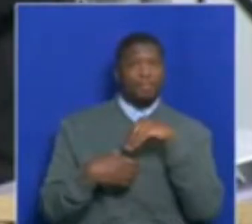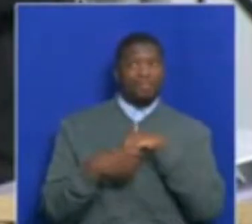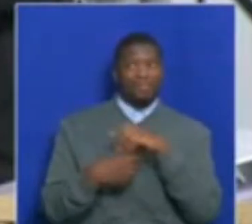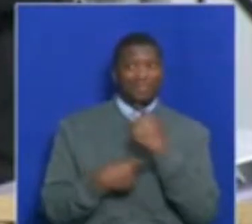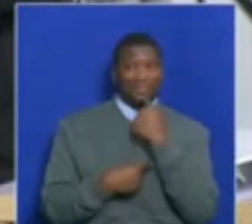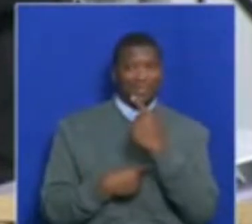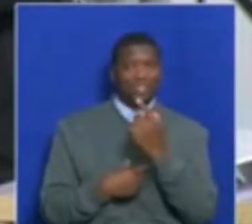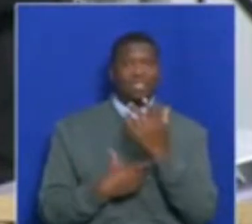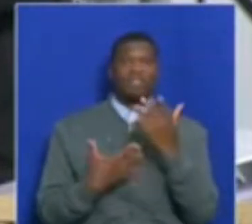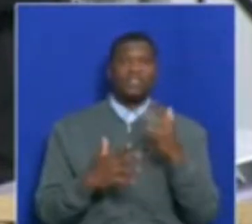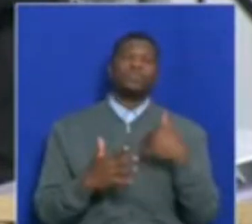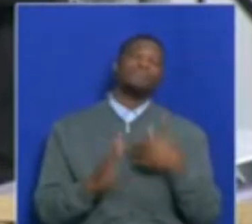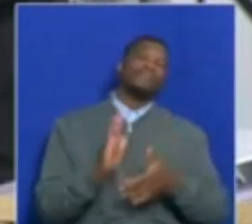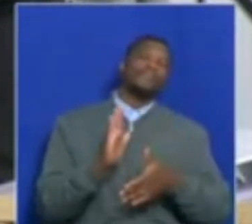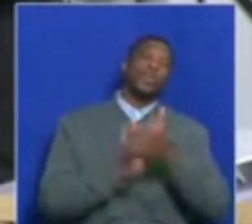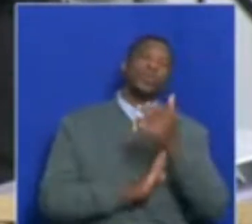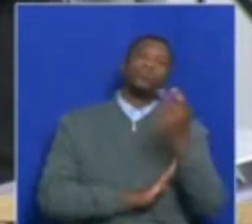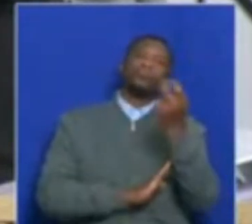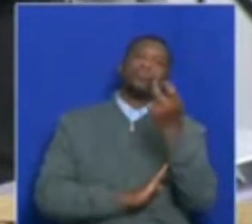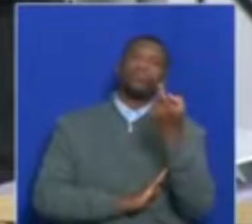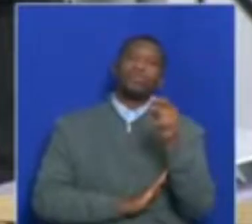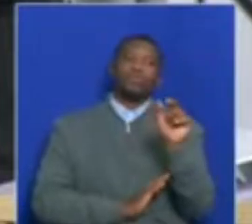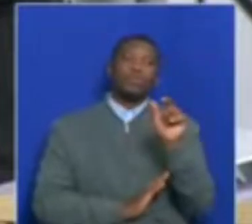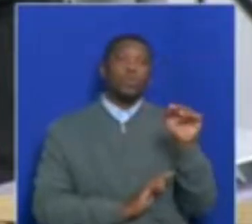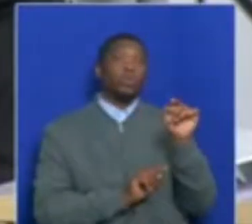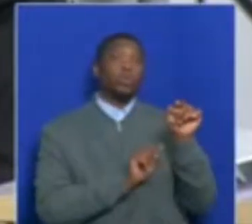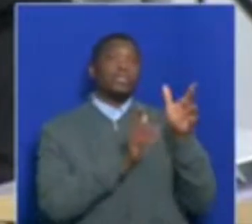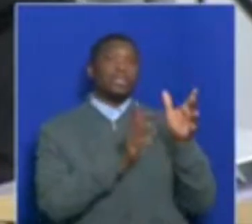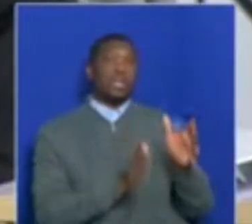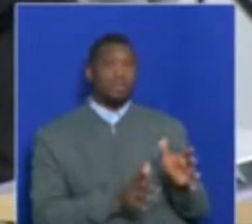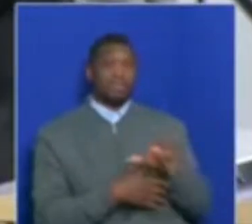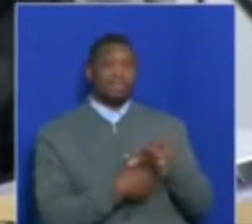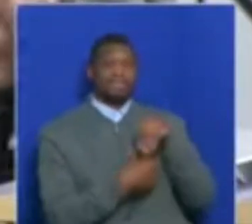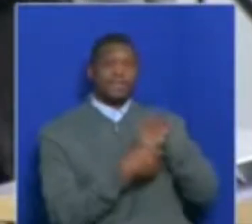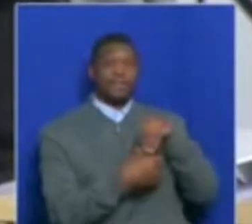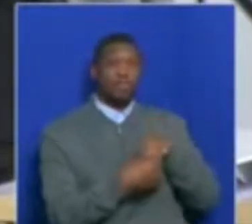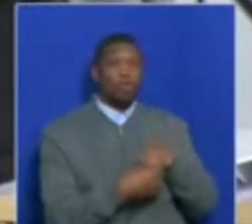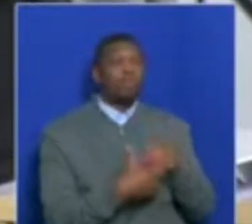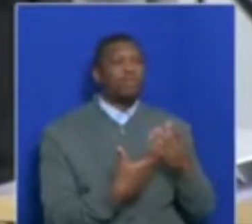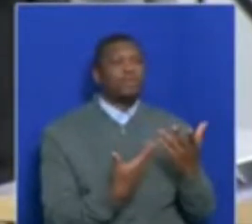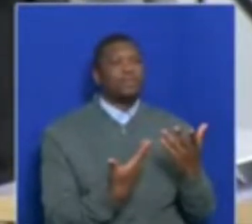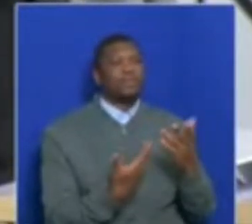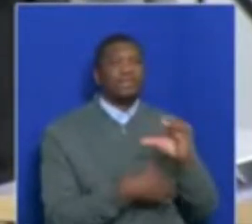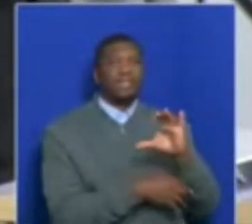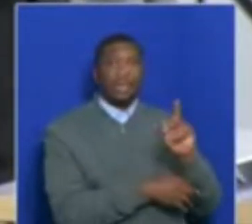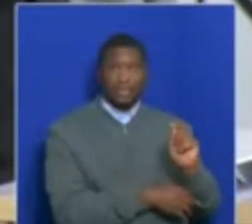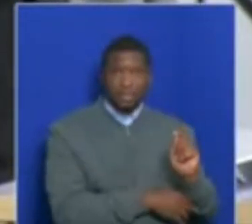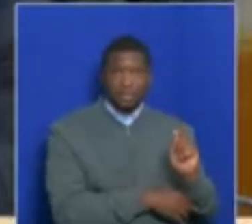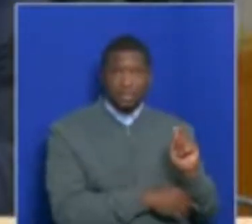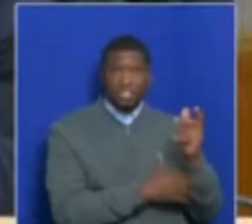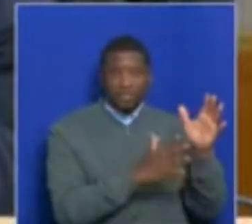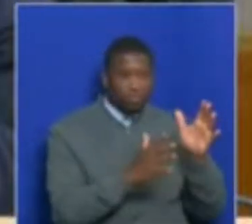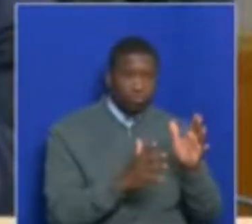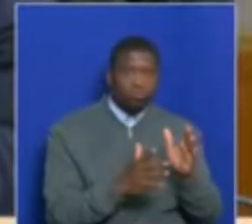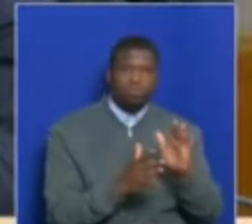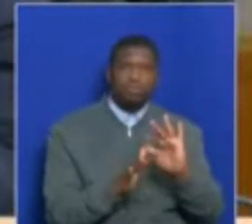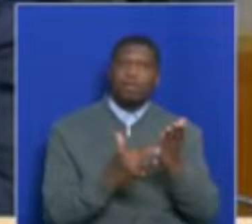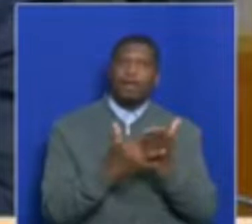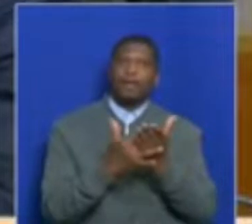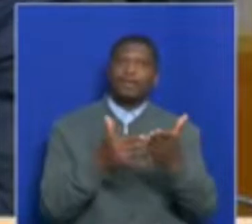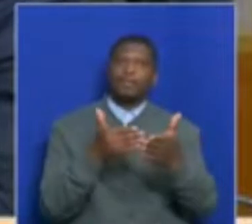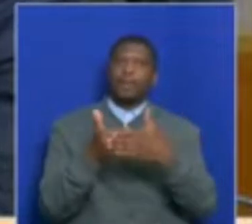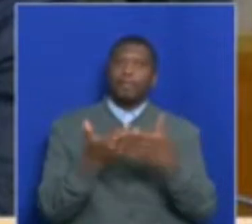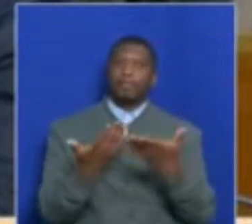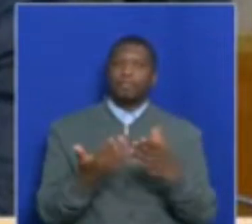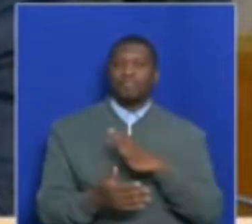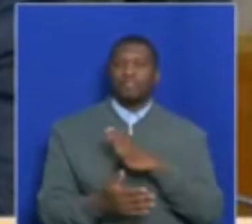for suspects involved in the cash in transit. That case get closed. Yeah, but I'll leave it at that. We are not